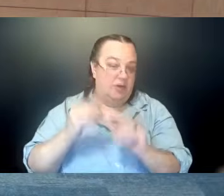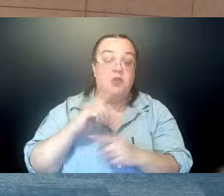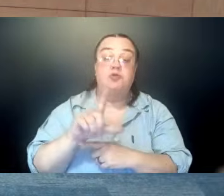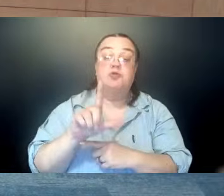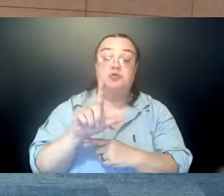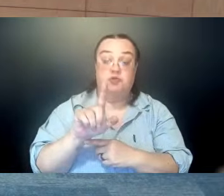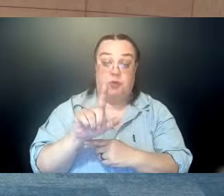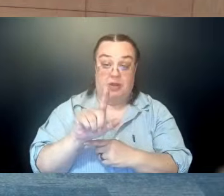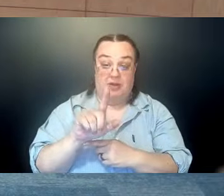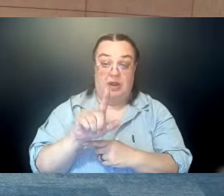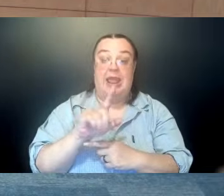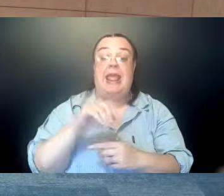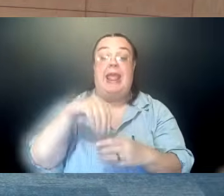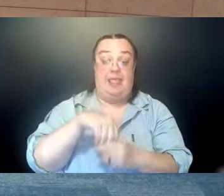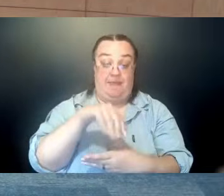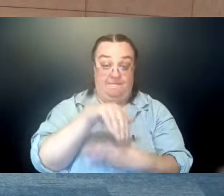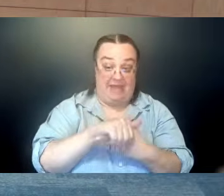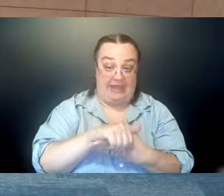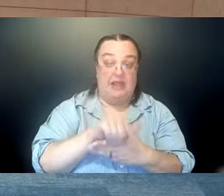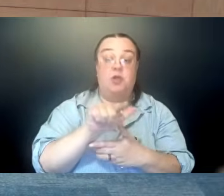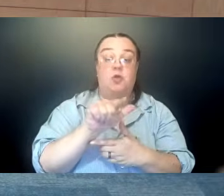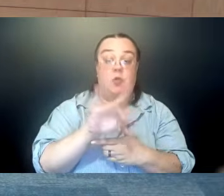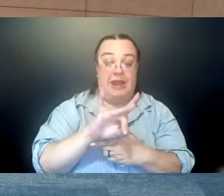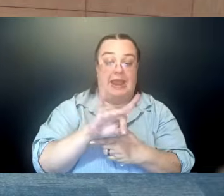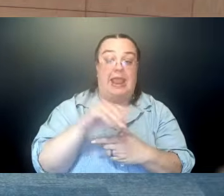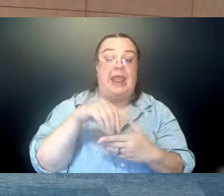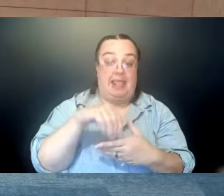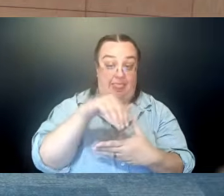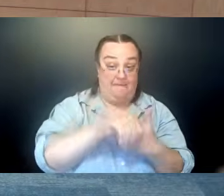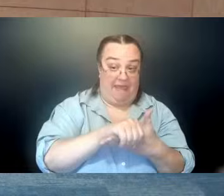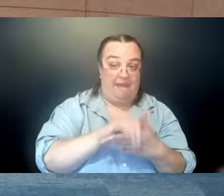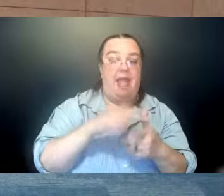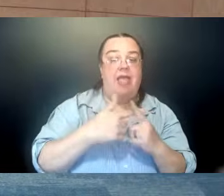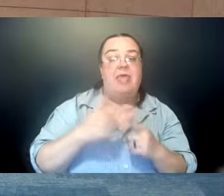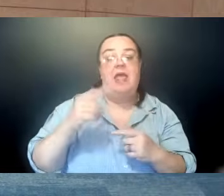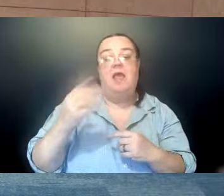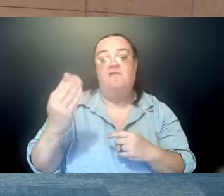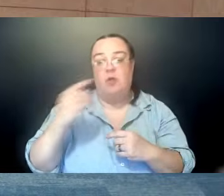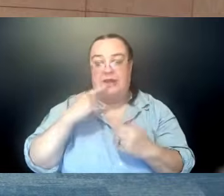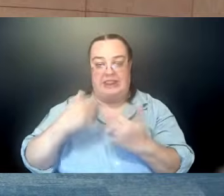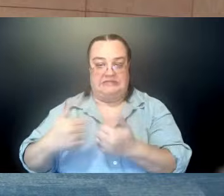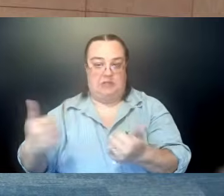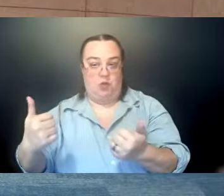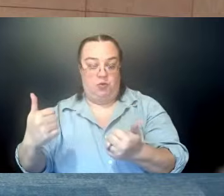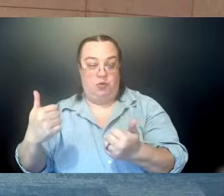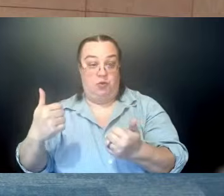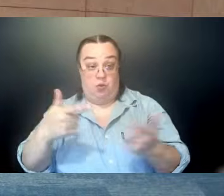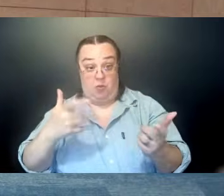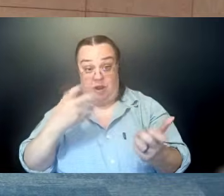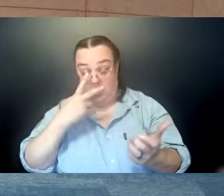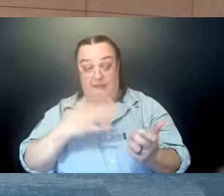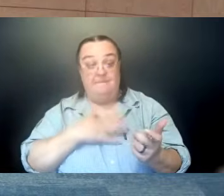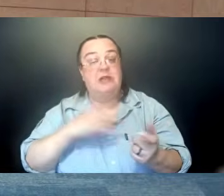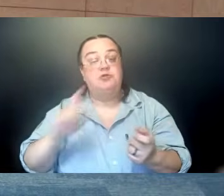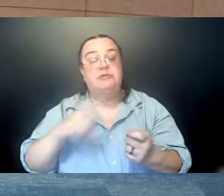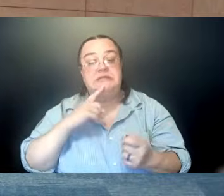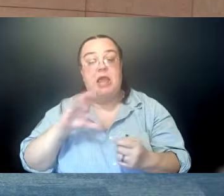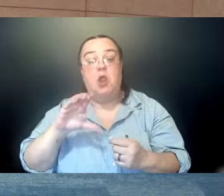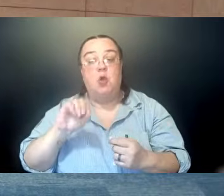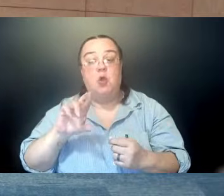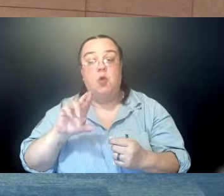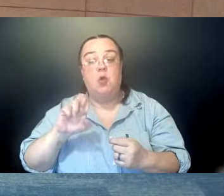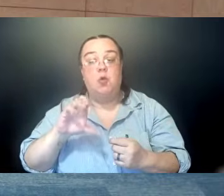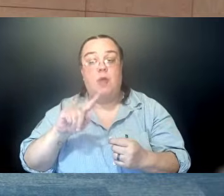packet, the 28 in the packet, and the 14 that's loose. Do you have the loose? Do you want to take a look at mine? It should say corrected in the